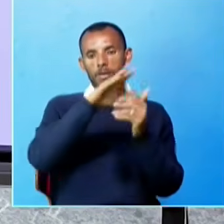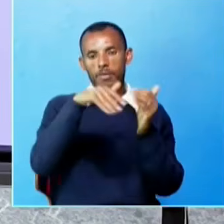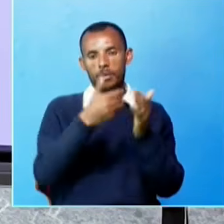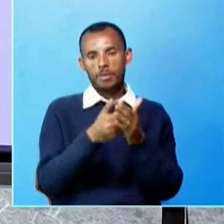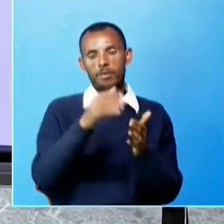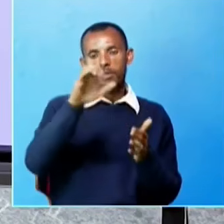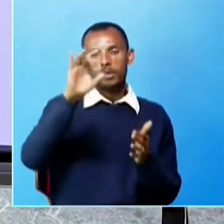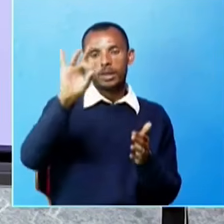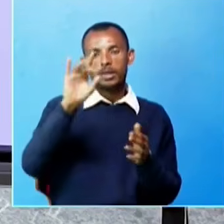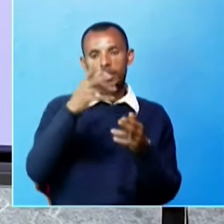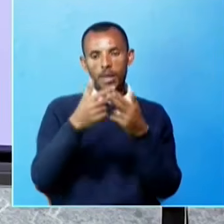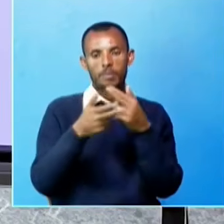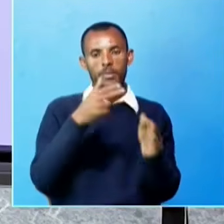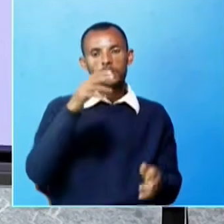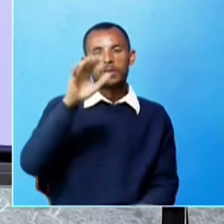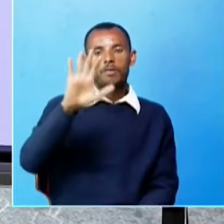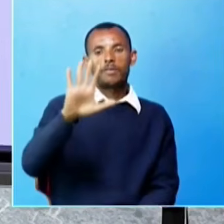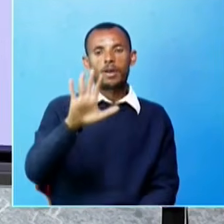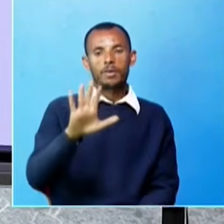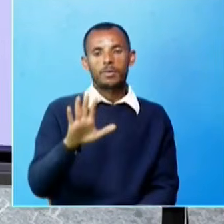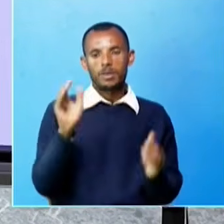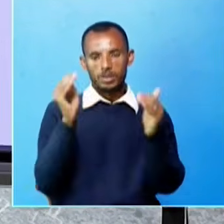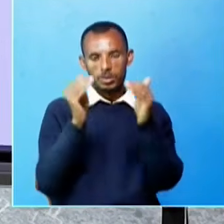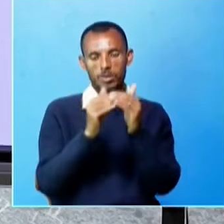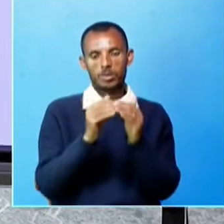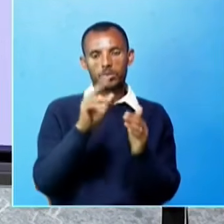times 5, which is around